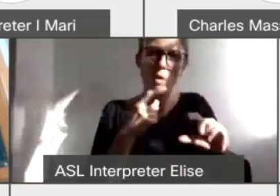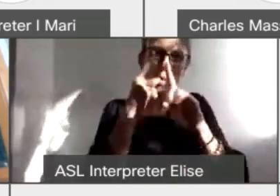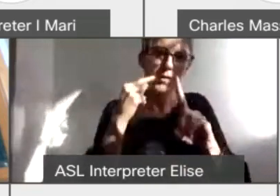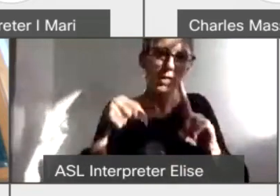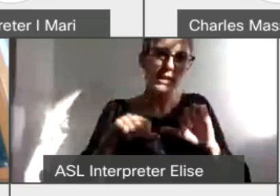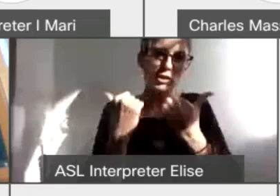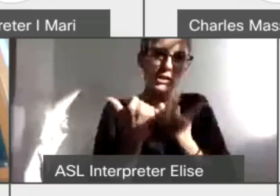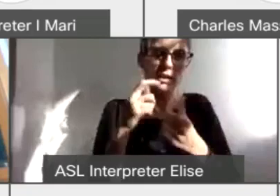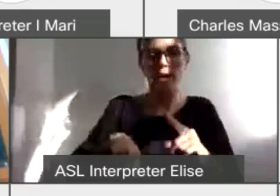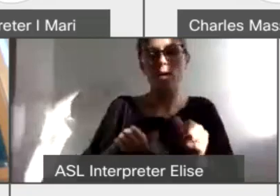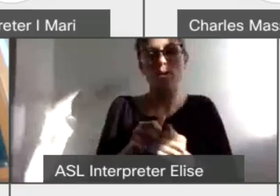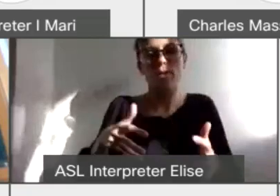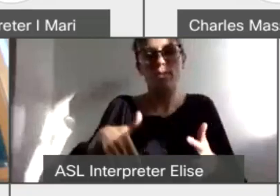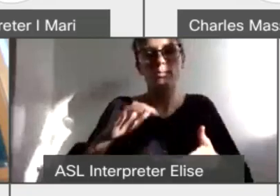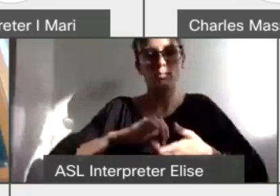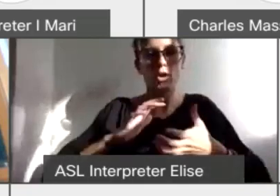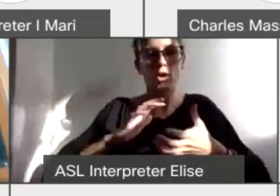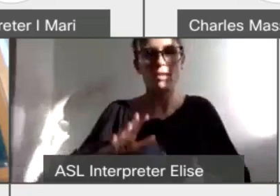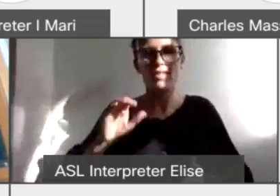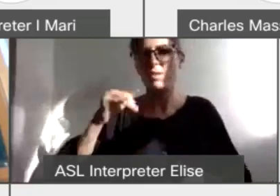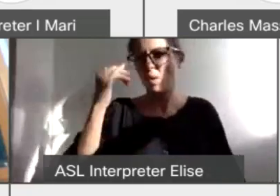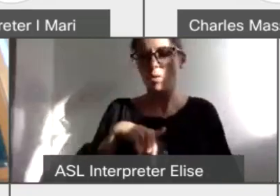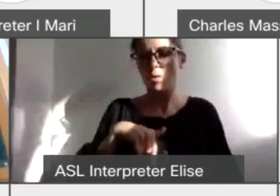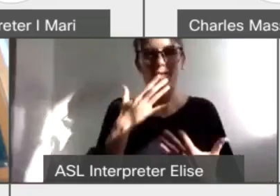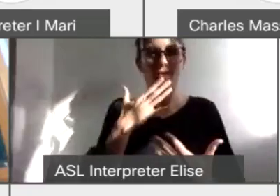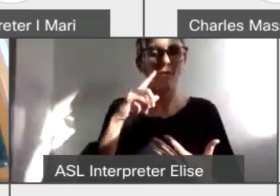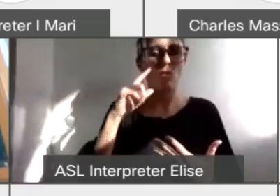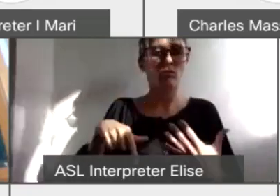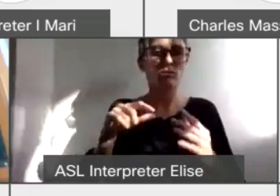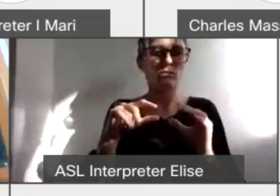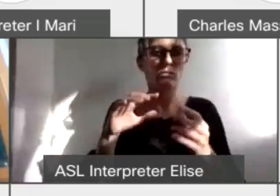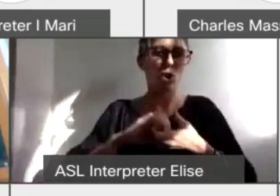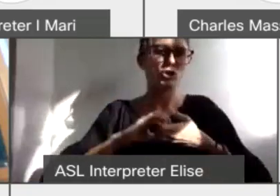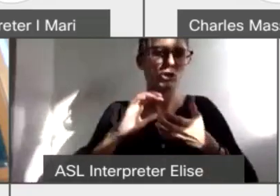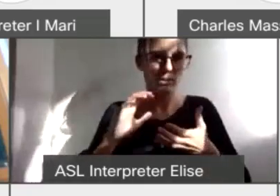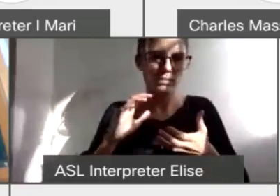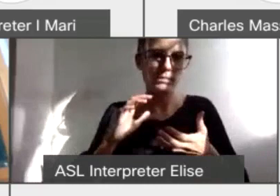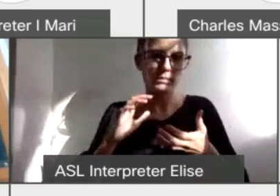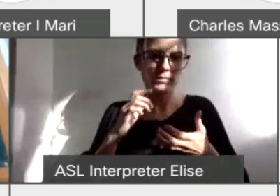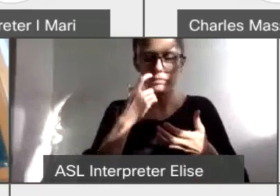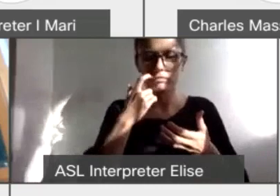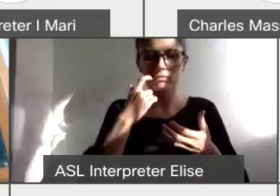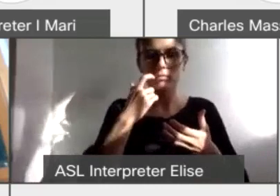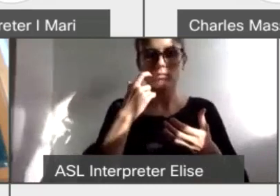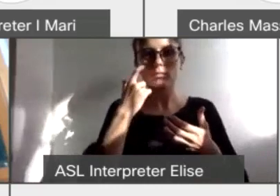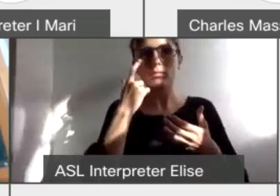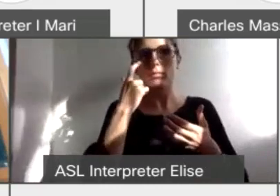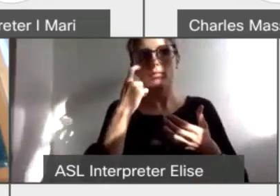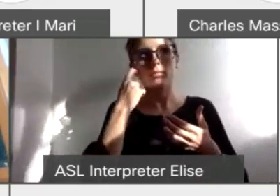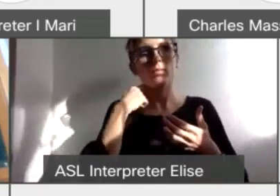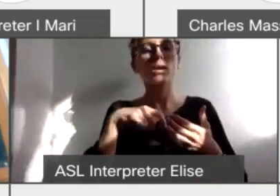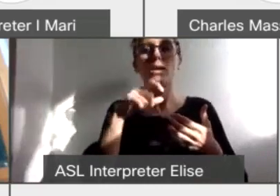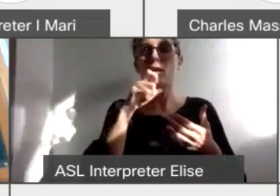without our partners. And that's why we're so grateful for the strong partnerships that exist. So I know that didn't take up